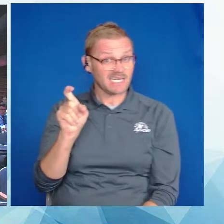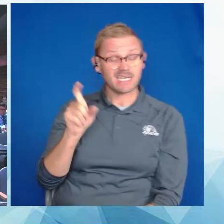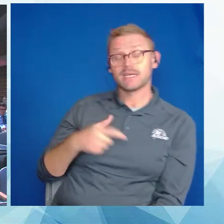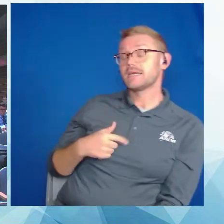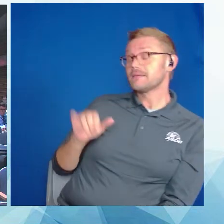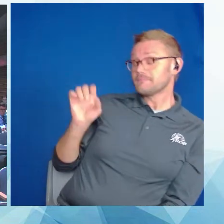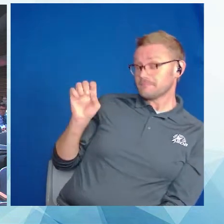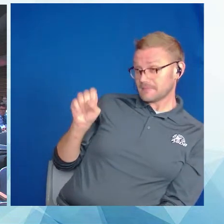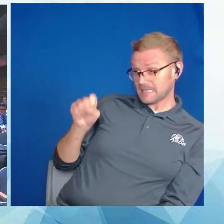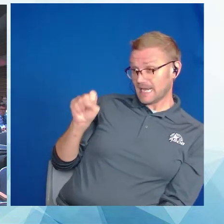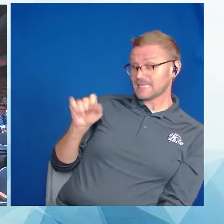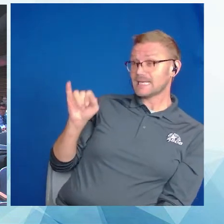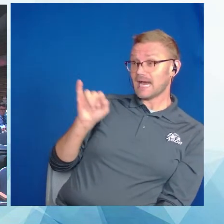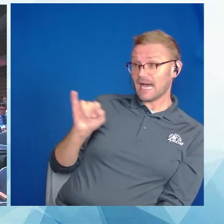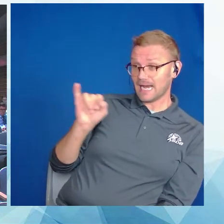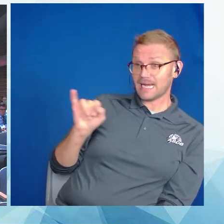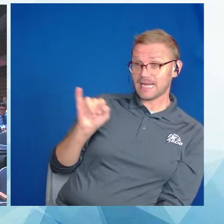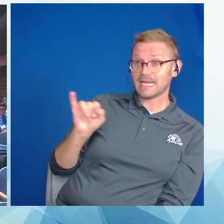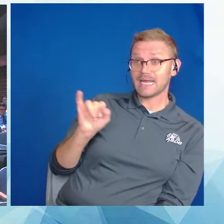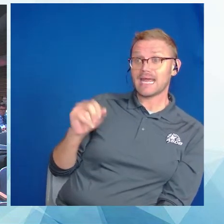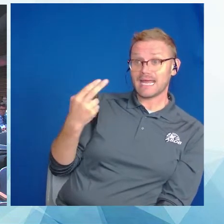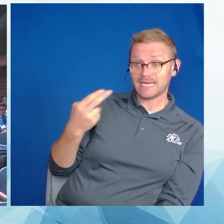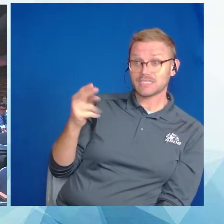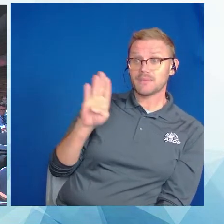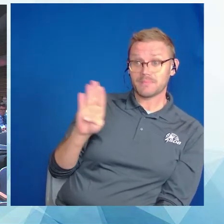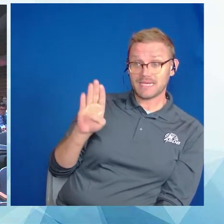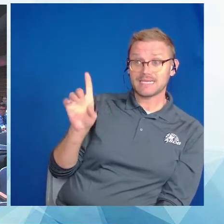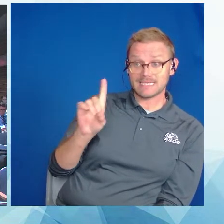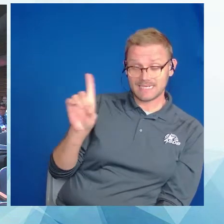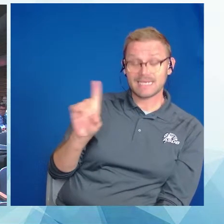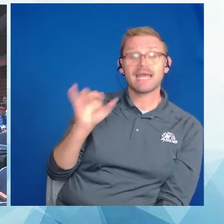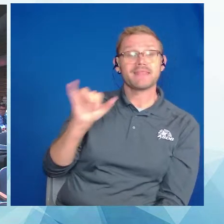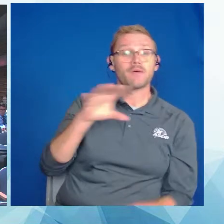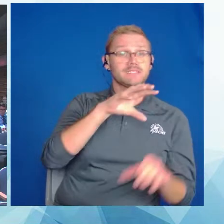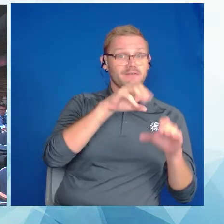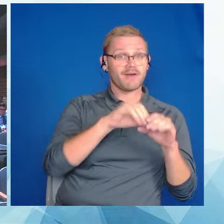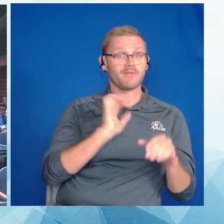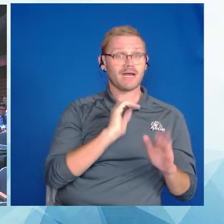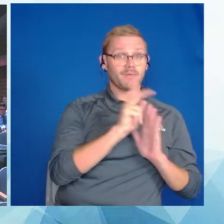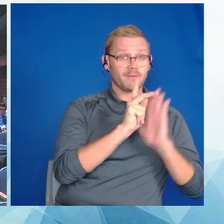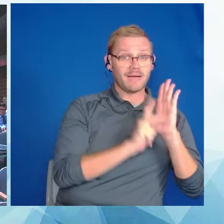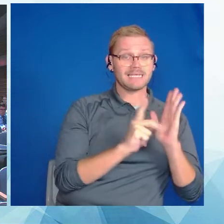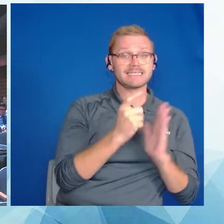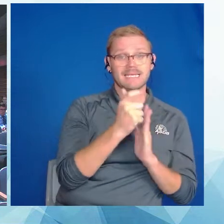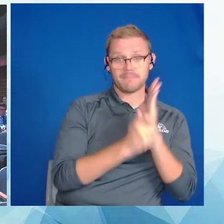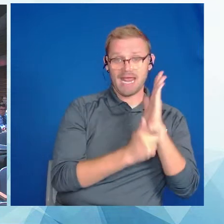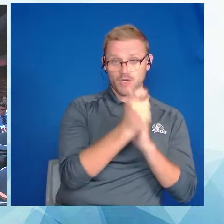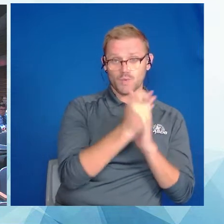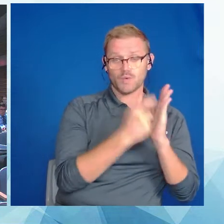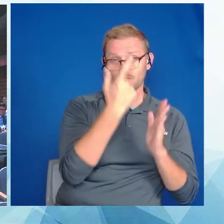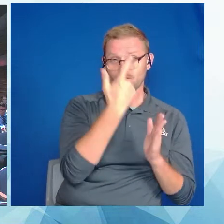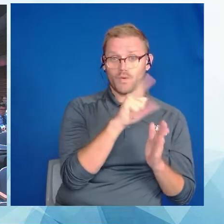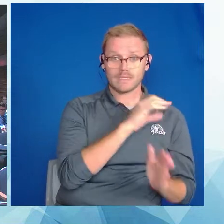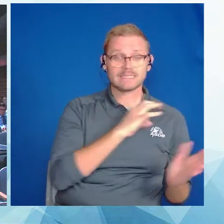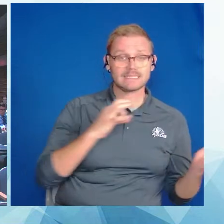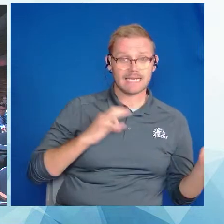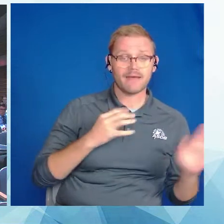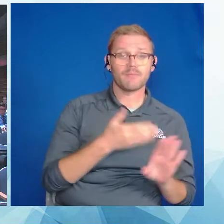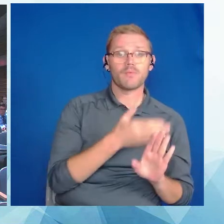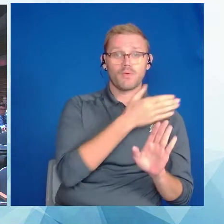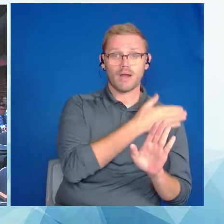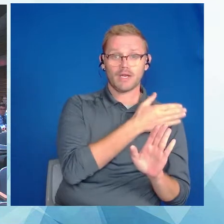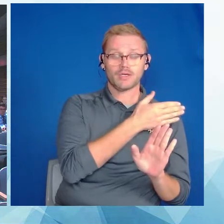Kneifel, IHBD actually was a part of the ASDB policy manual prior